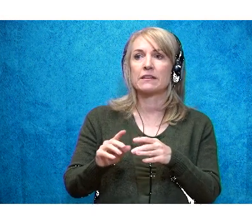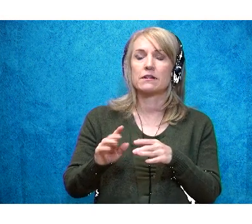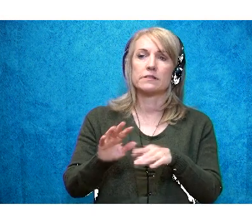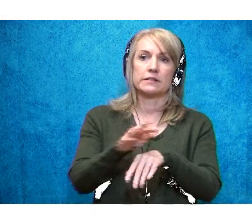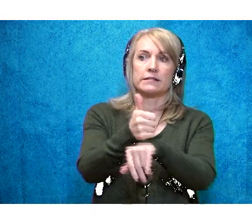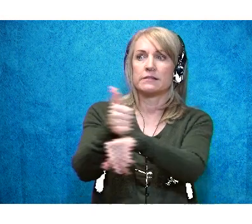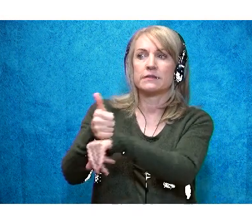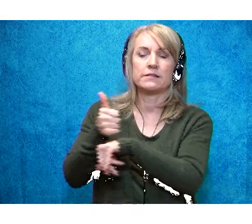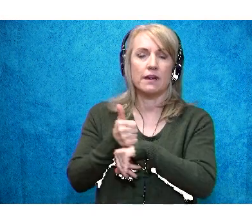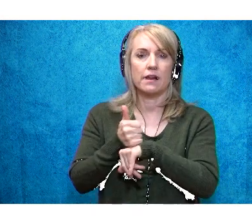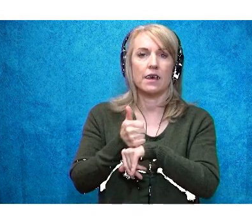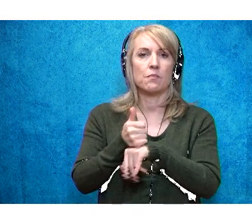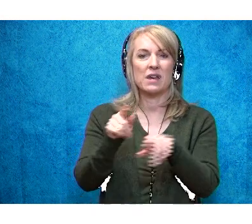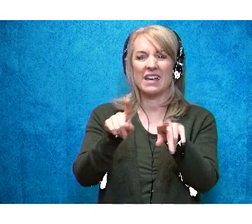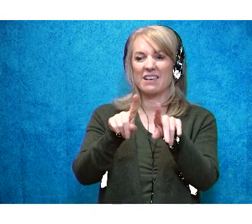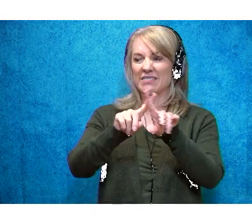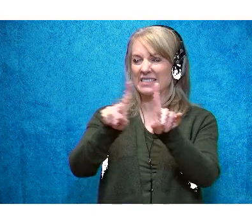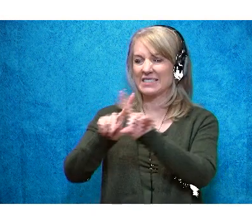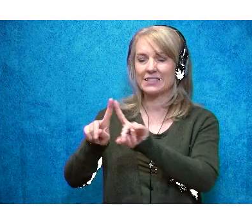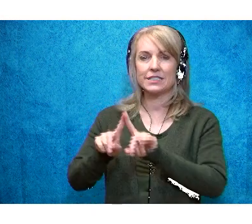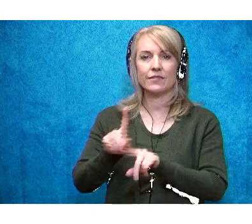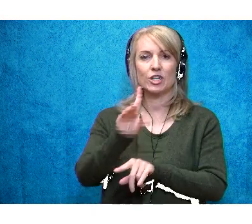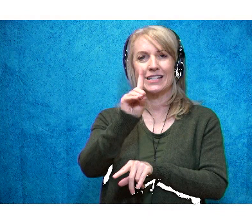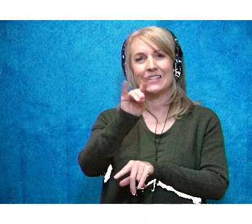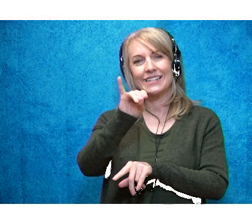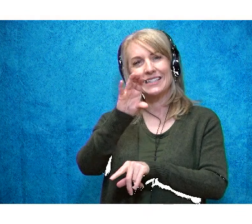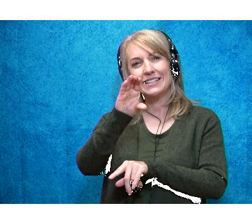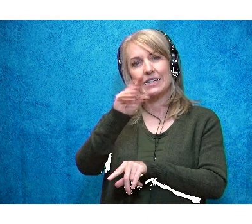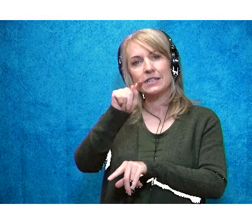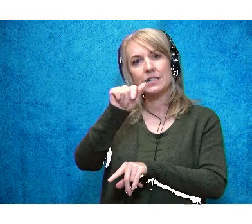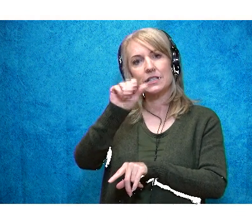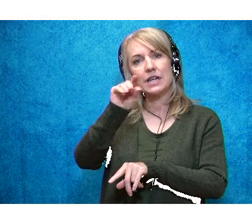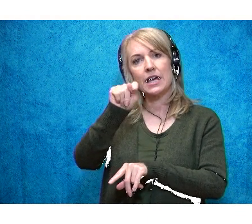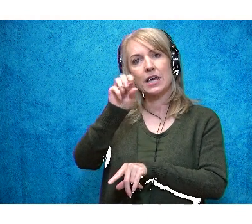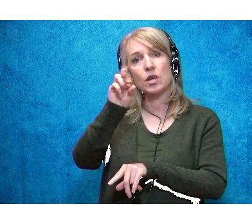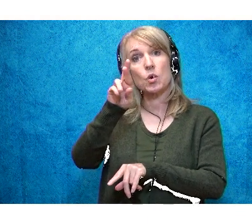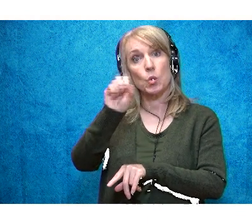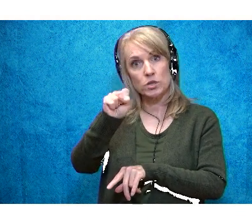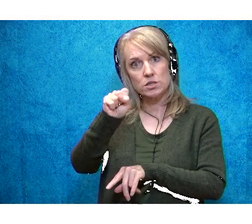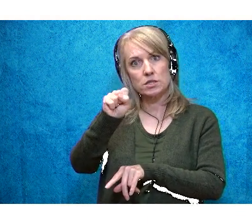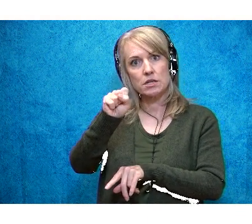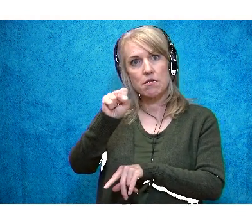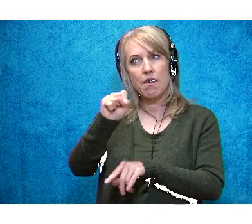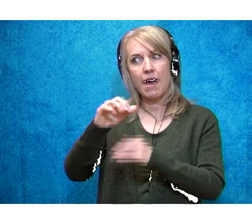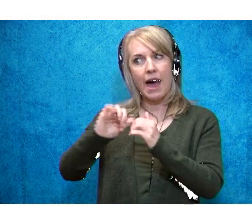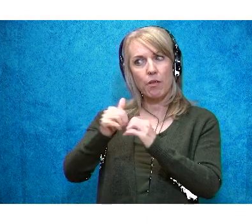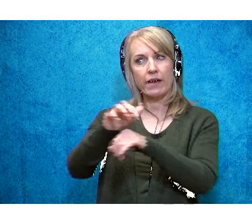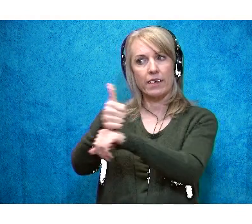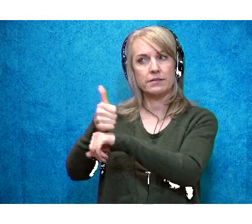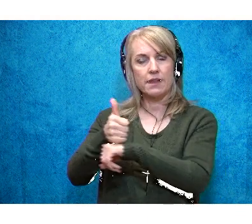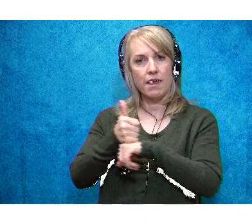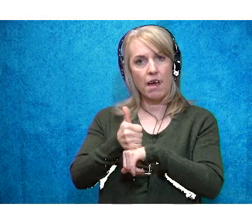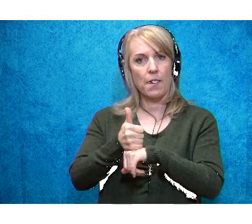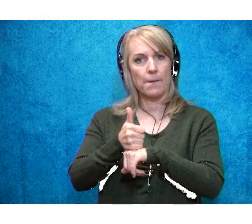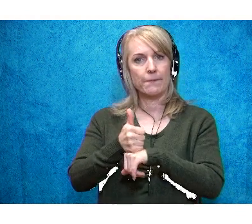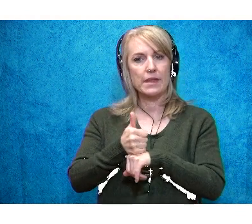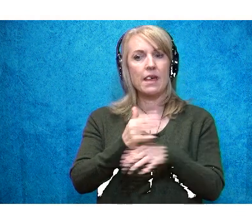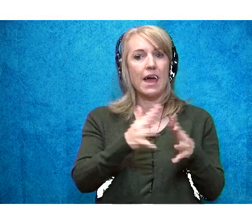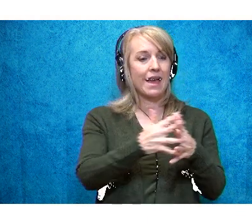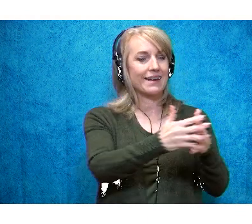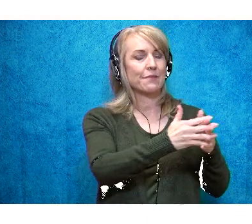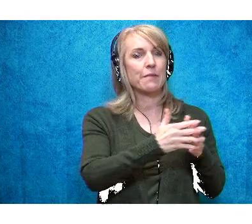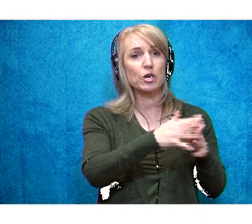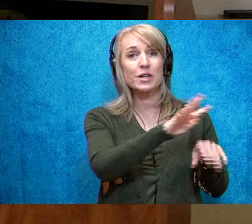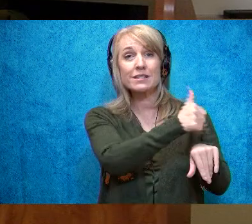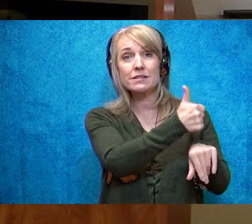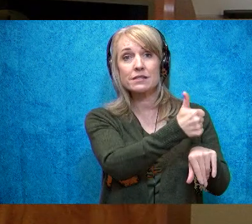II? Our objective is we're going to be looking at two. We're going to analyze America's decision to implement a program called Lend-Lease,